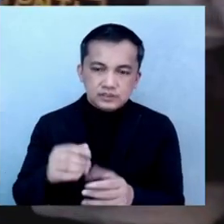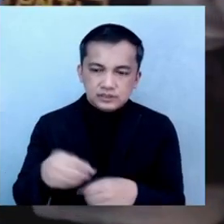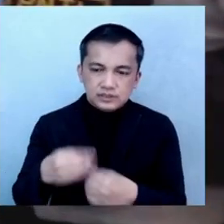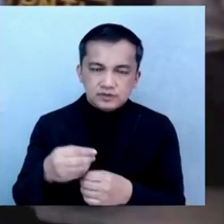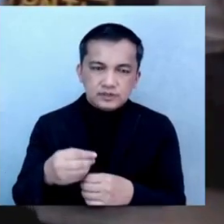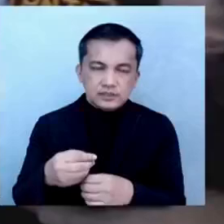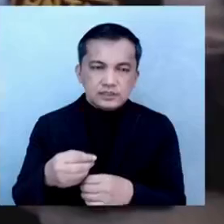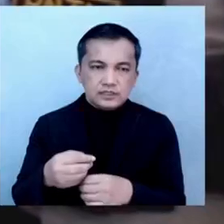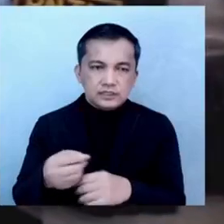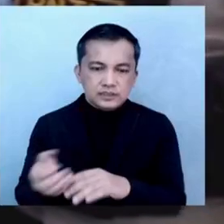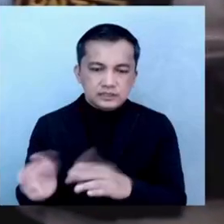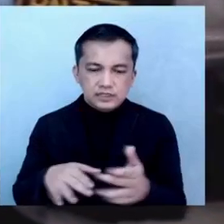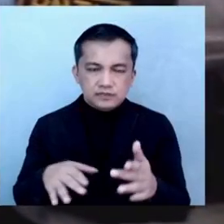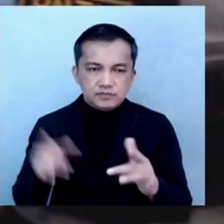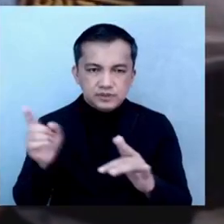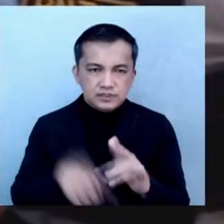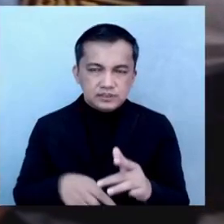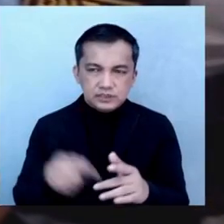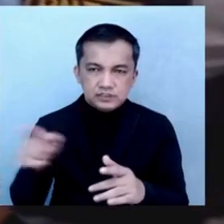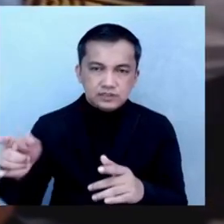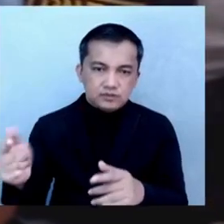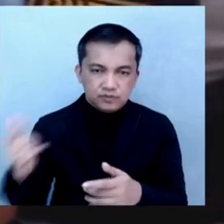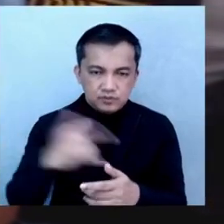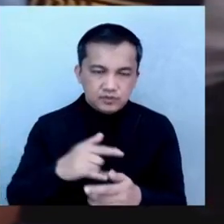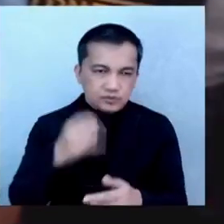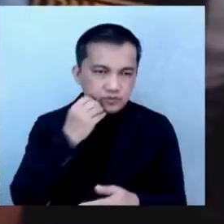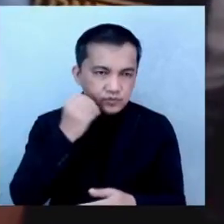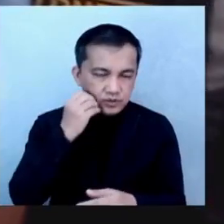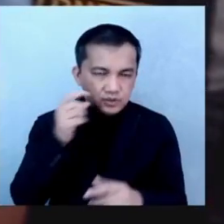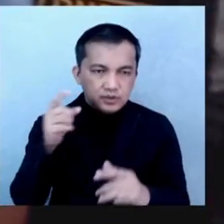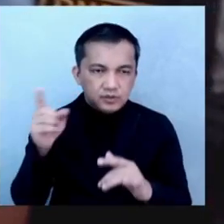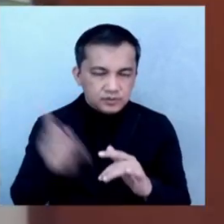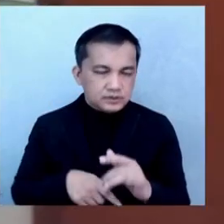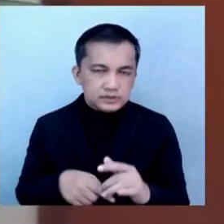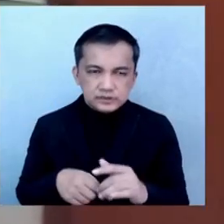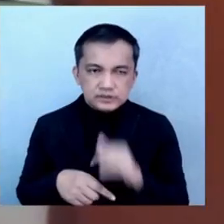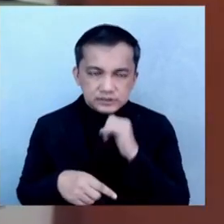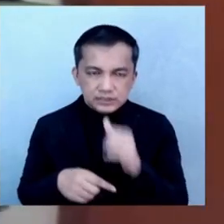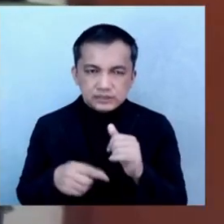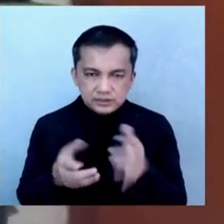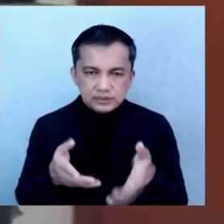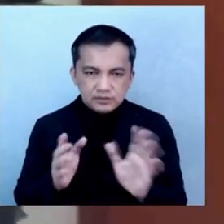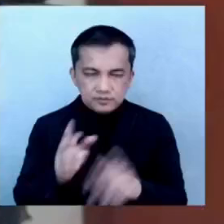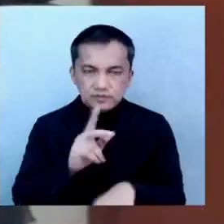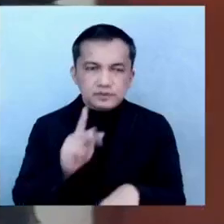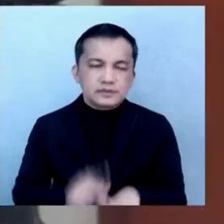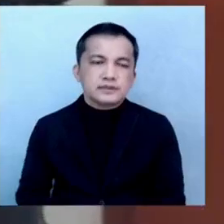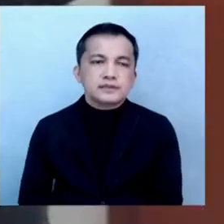he returns home, a punishment that is not even allowed in the Philippines.